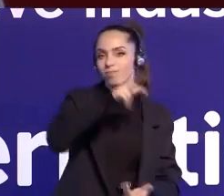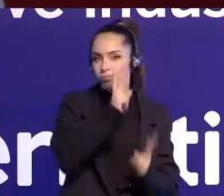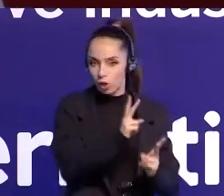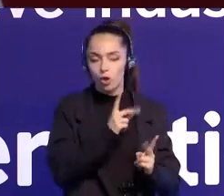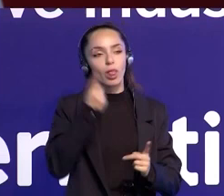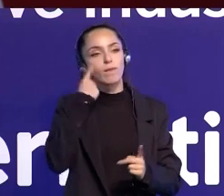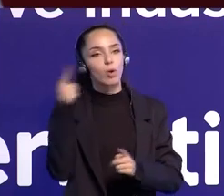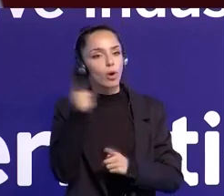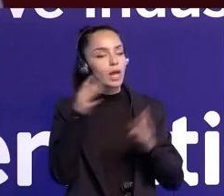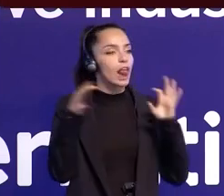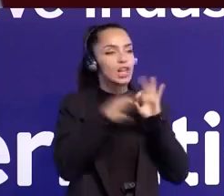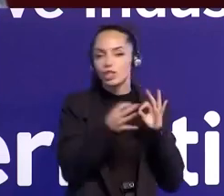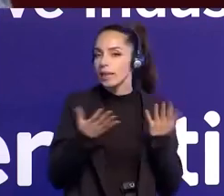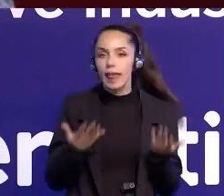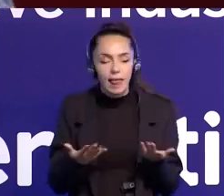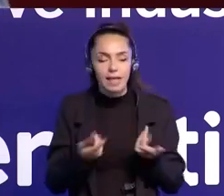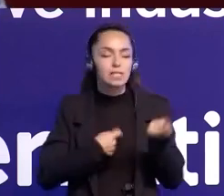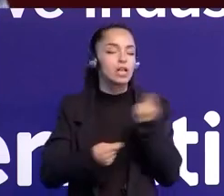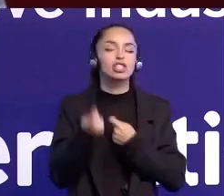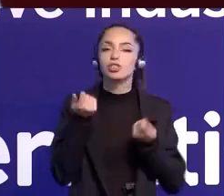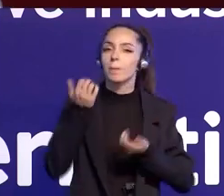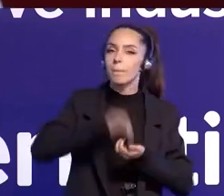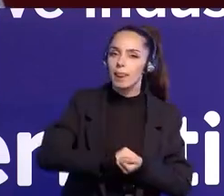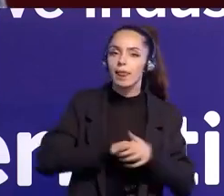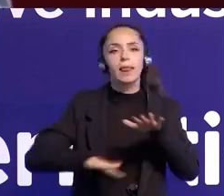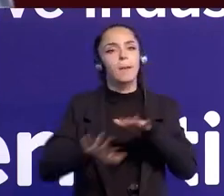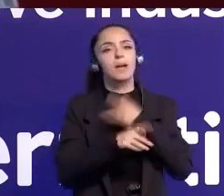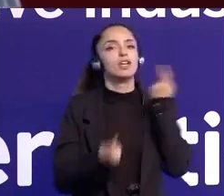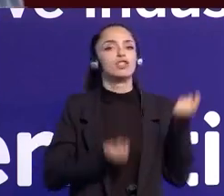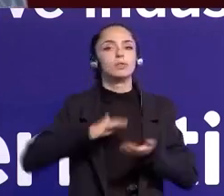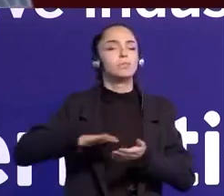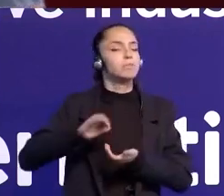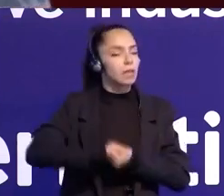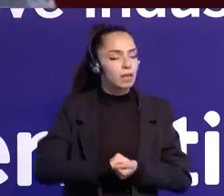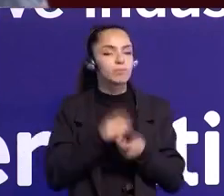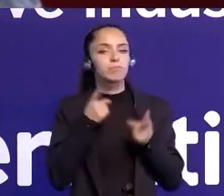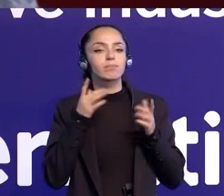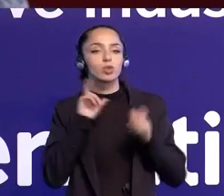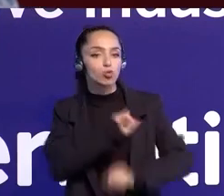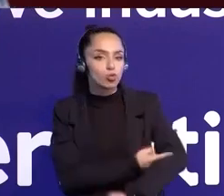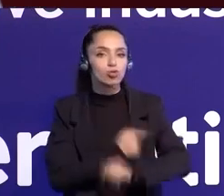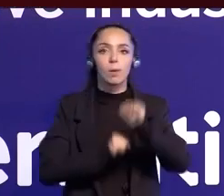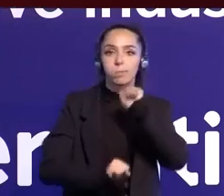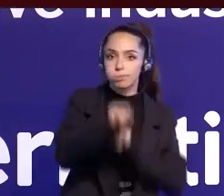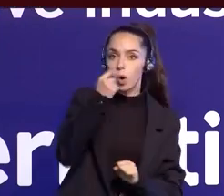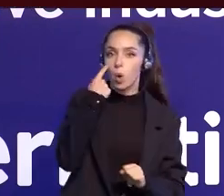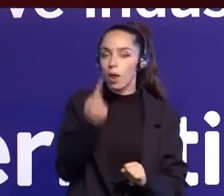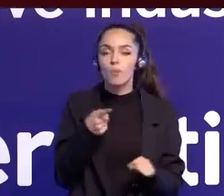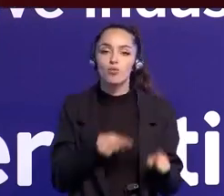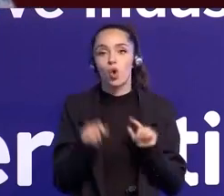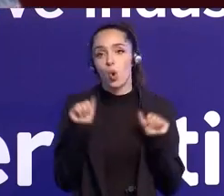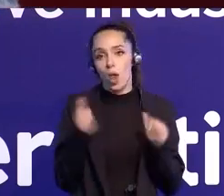with these institutions to build their capacity, improve their capacity. But also it's important to